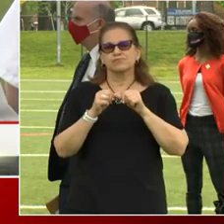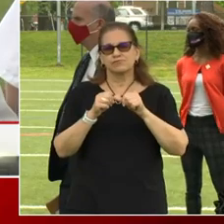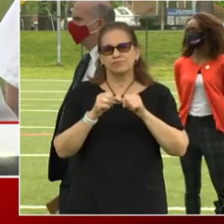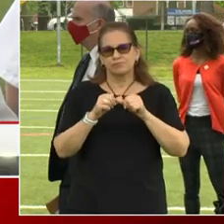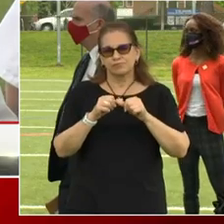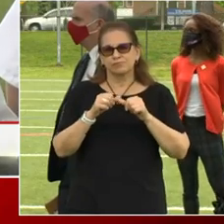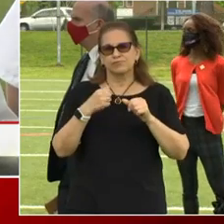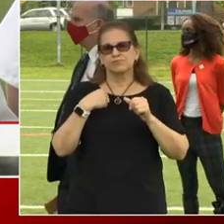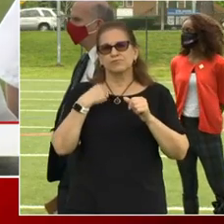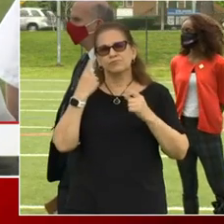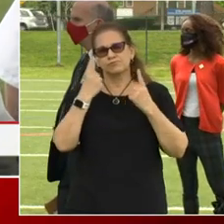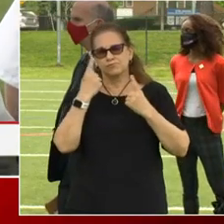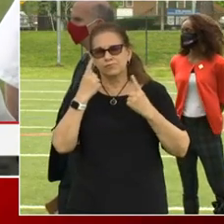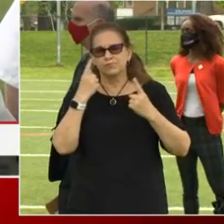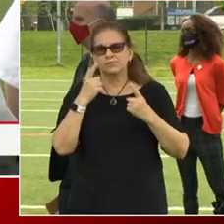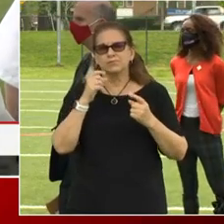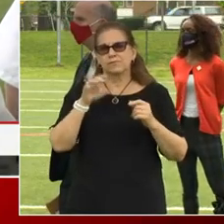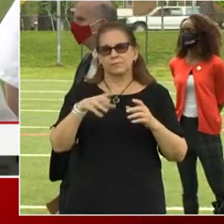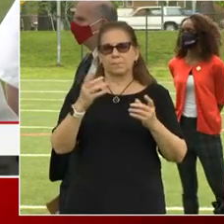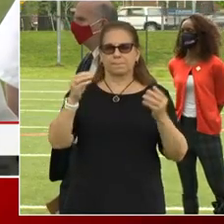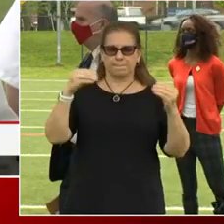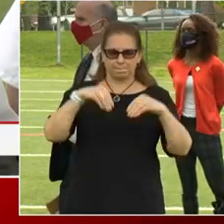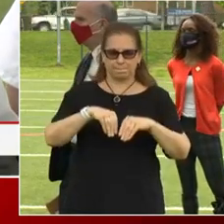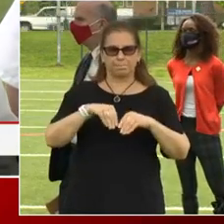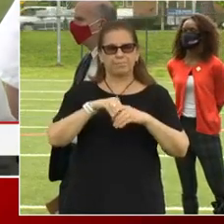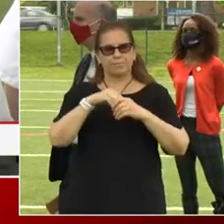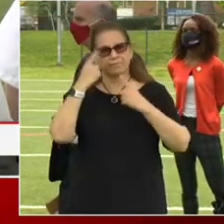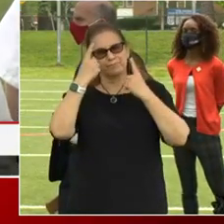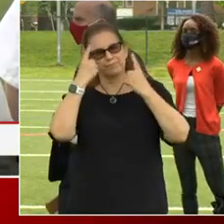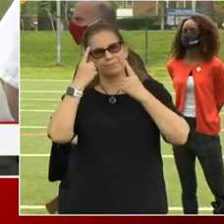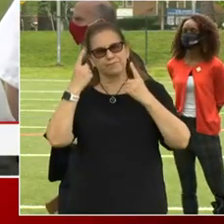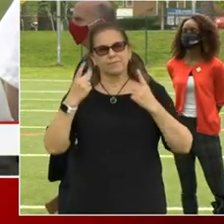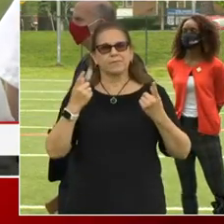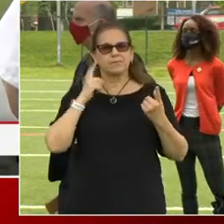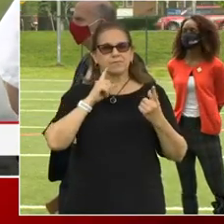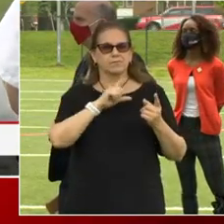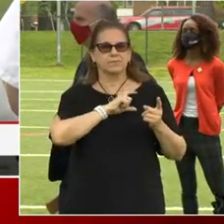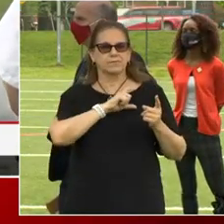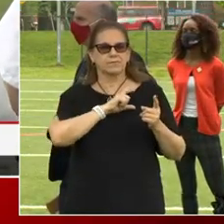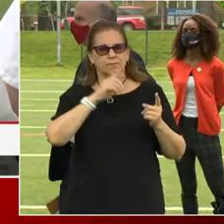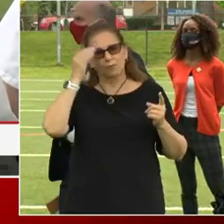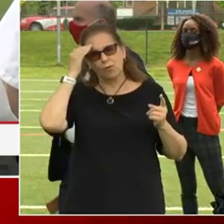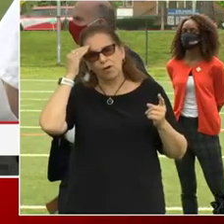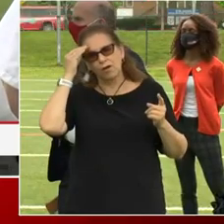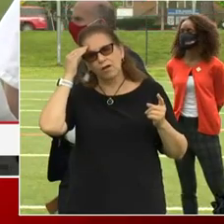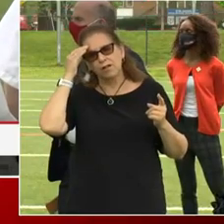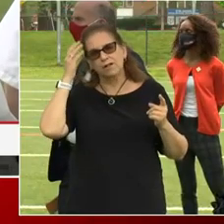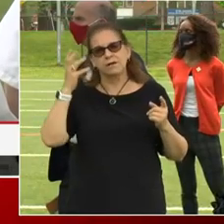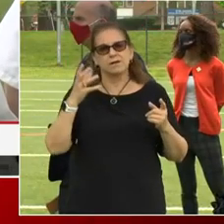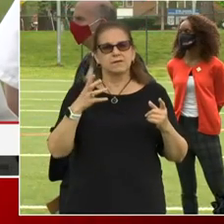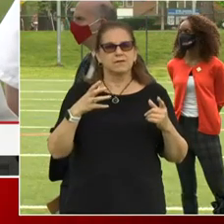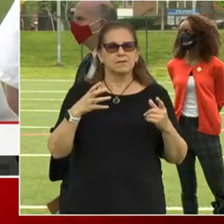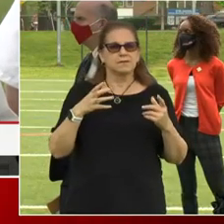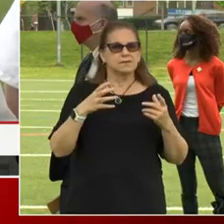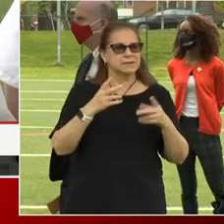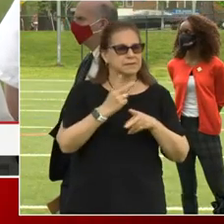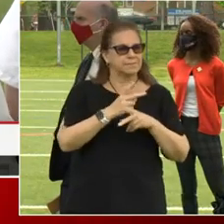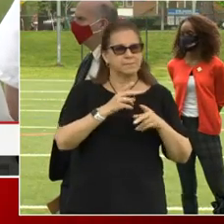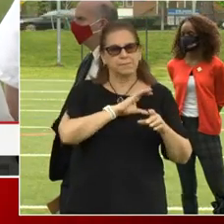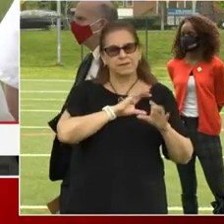that eventually we must act on in terms of making sure that our force is at the strength where it needs to